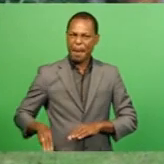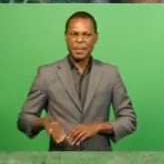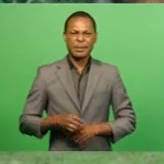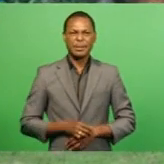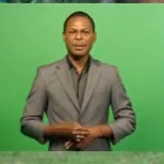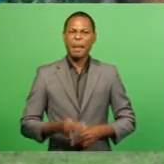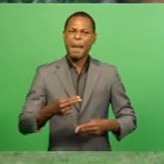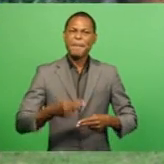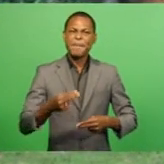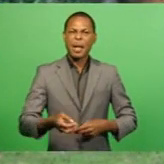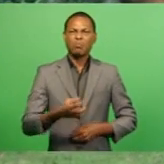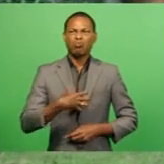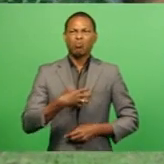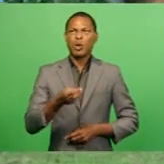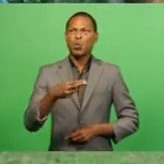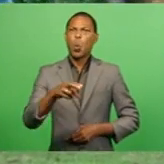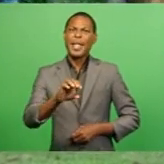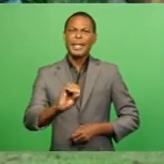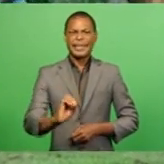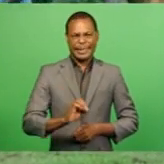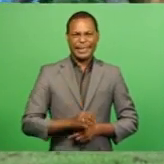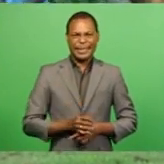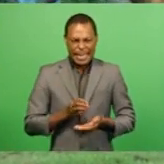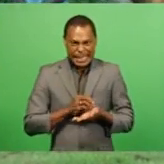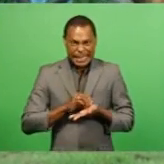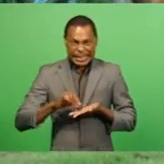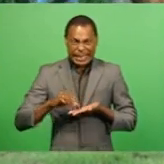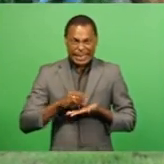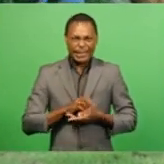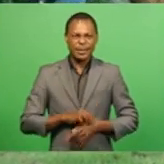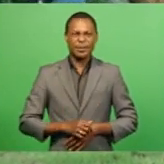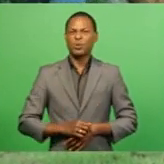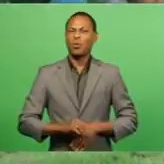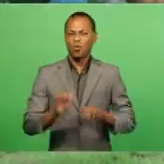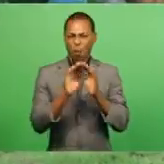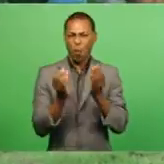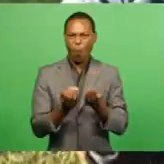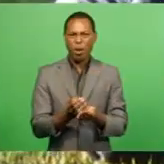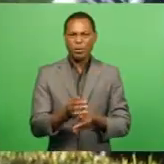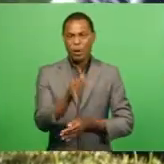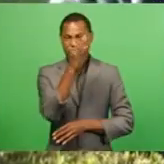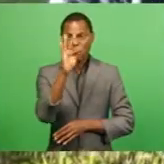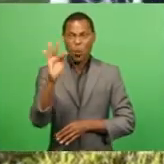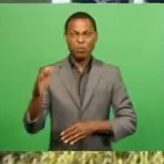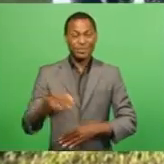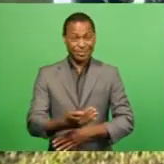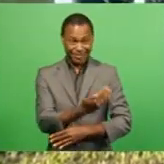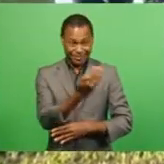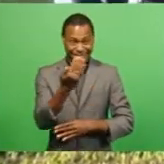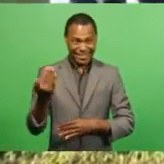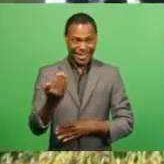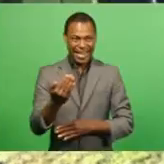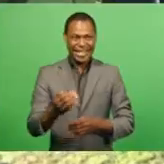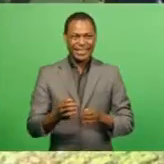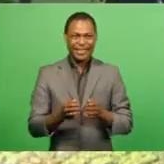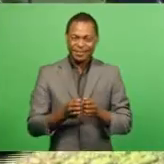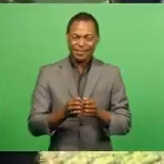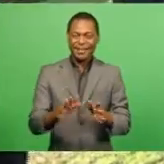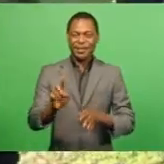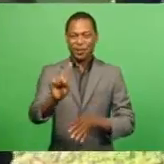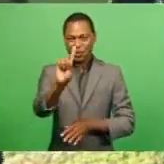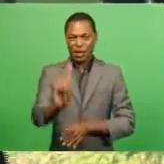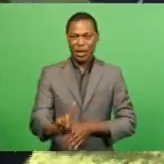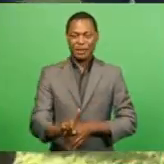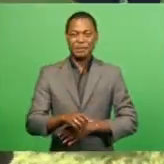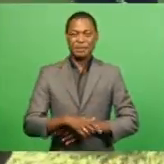20 seedlings at State House. The theme for this year's World Forest Day is forest restoration turned to nature-based